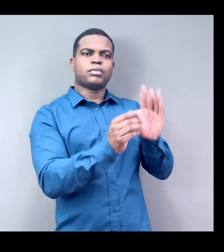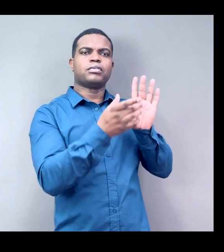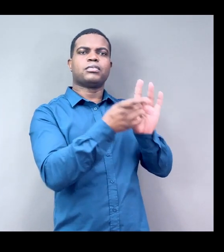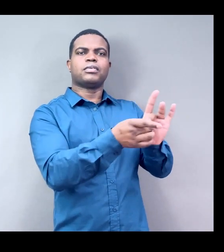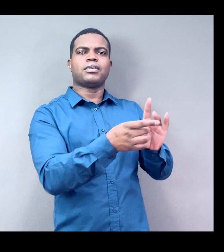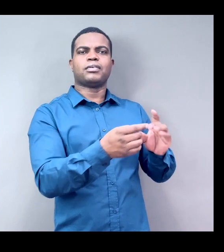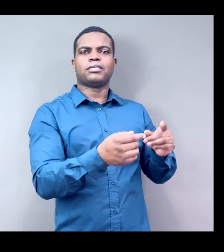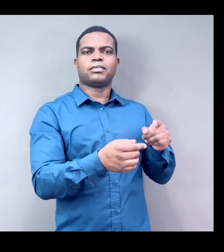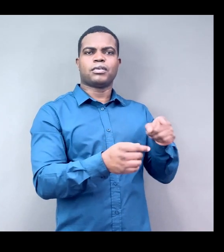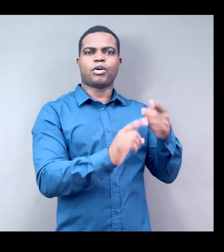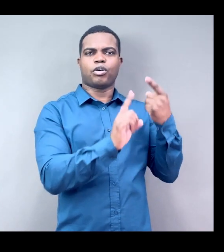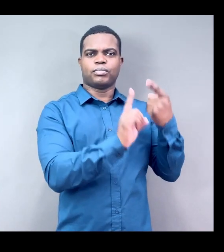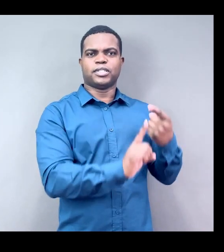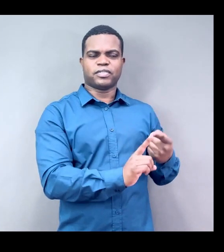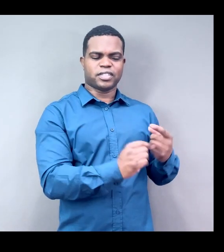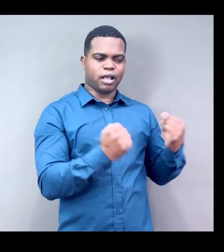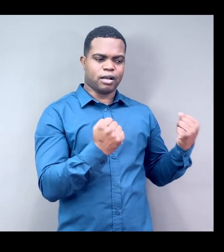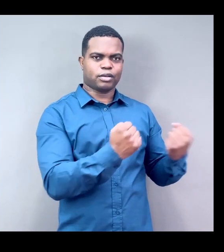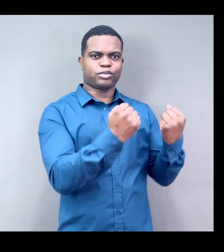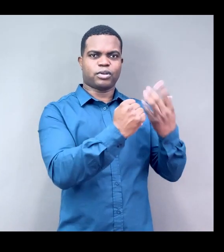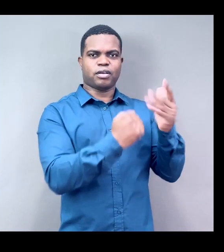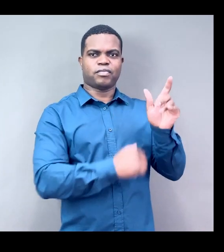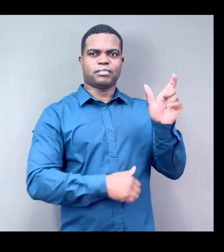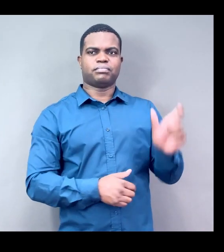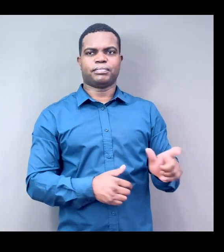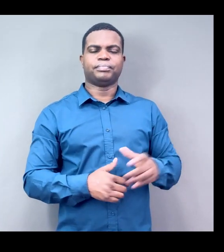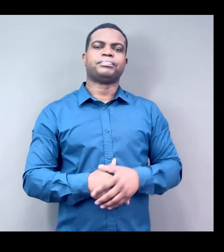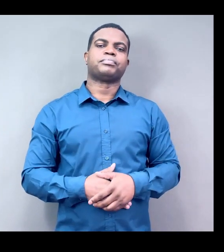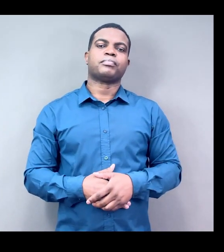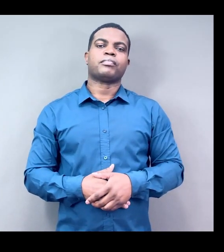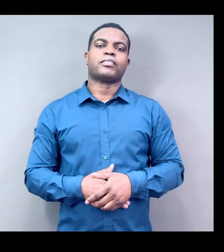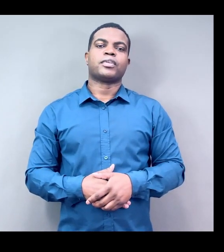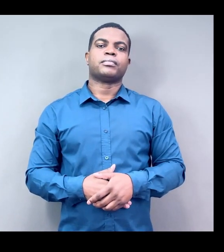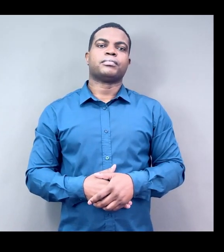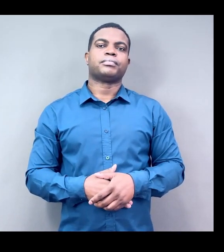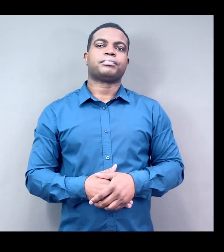frame. They are also action-oriented.